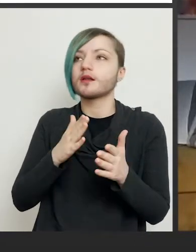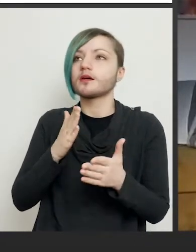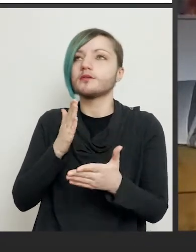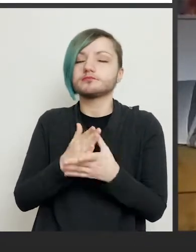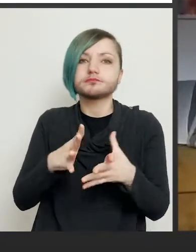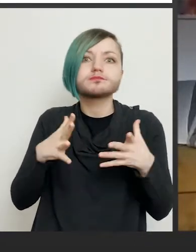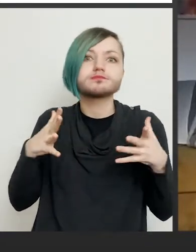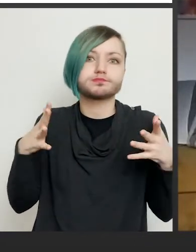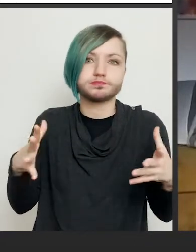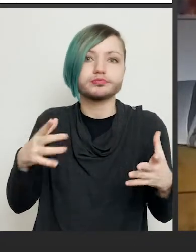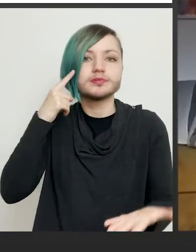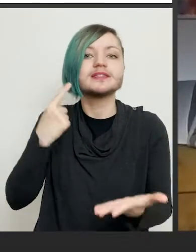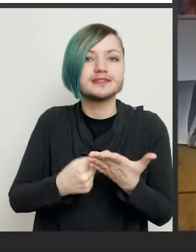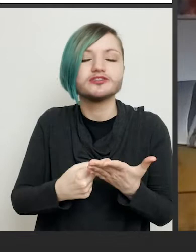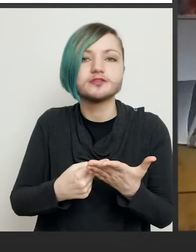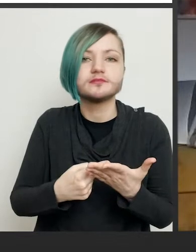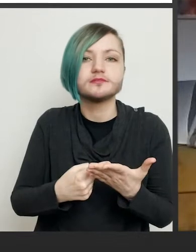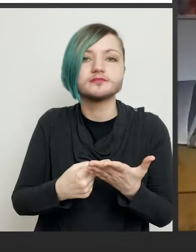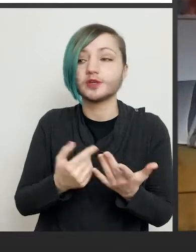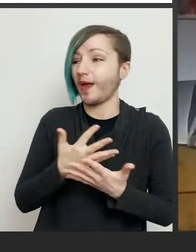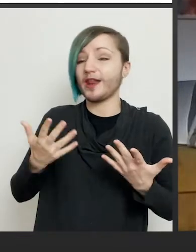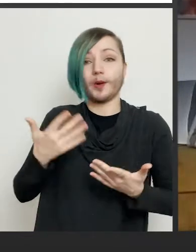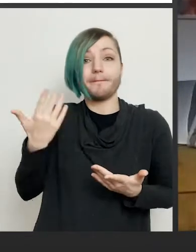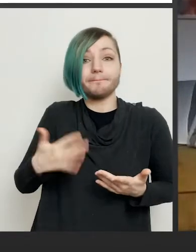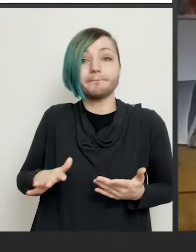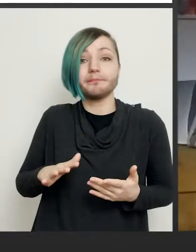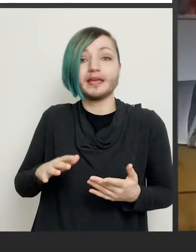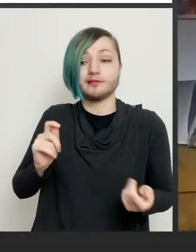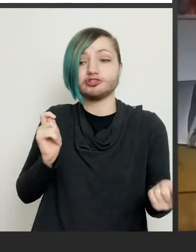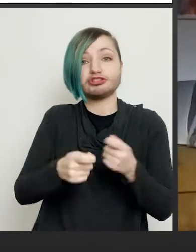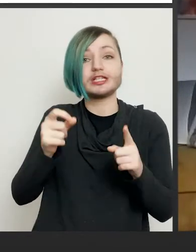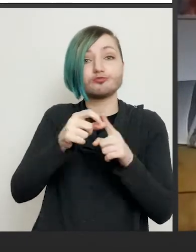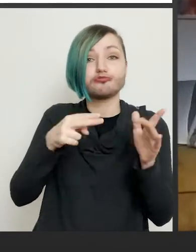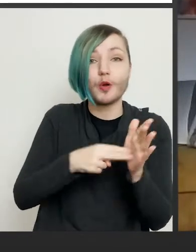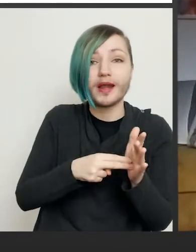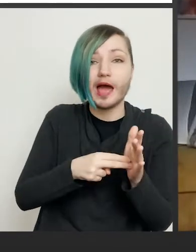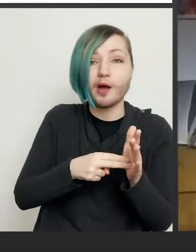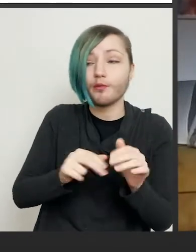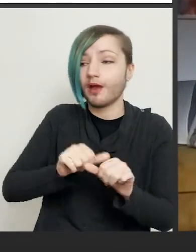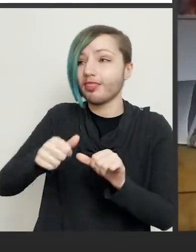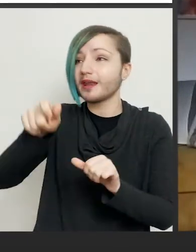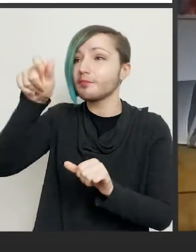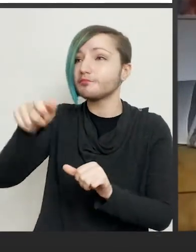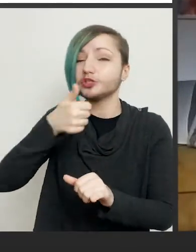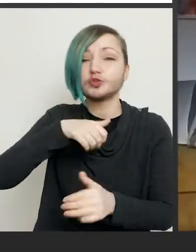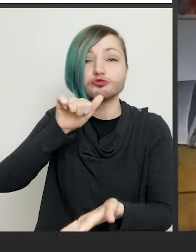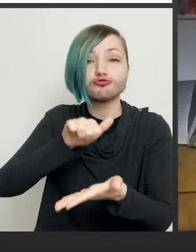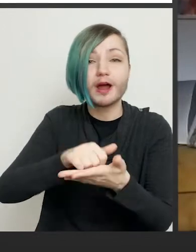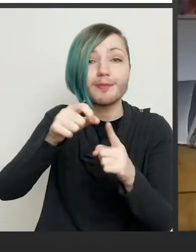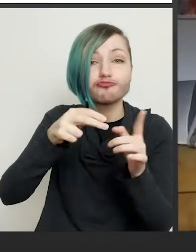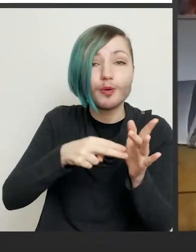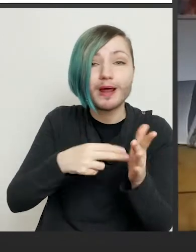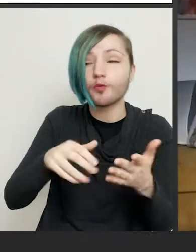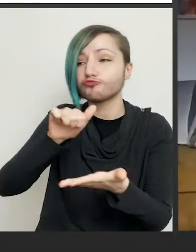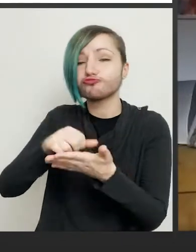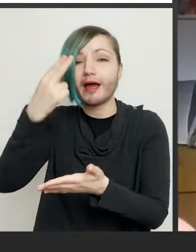big thing. And I think anybody who has just knows the euphoria of experiencing that when somebody uses the right name or the right pronoun.